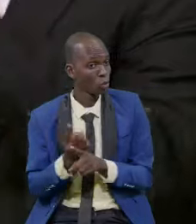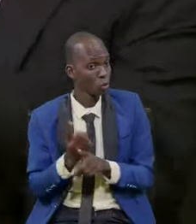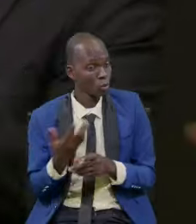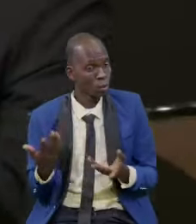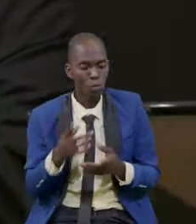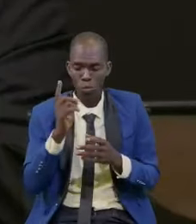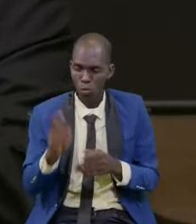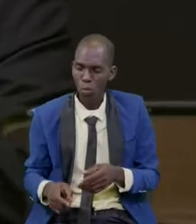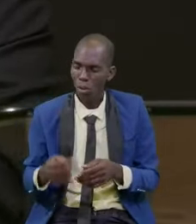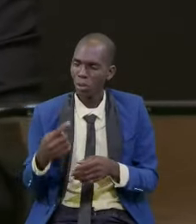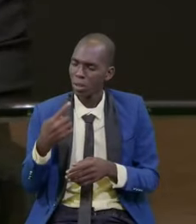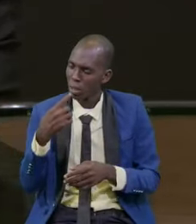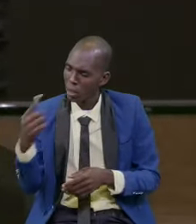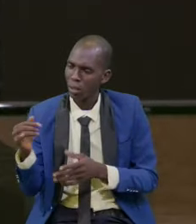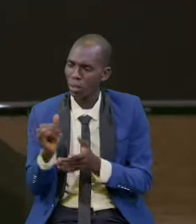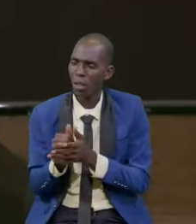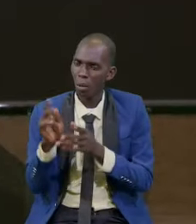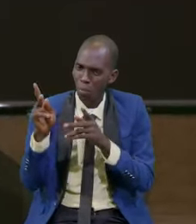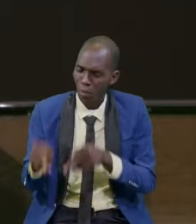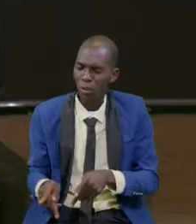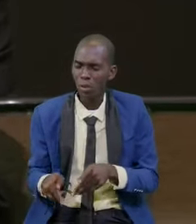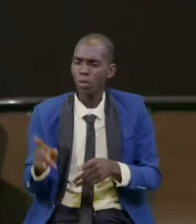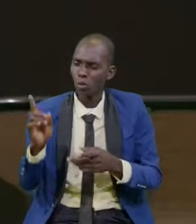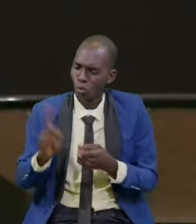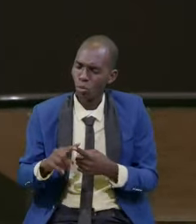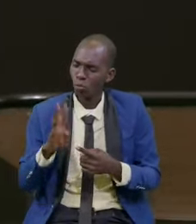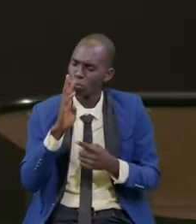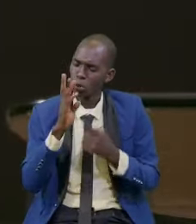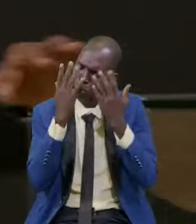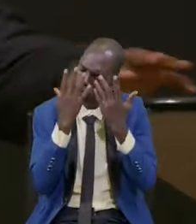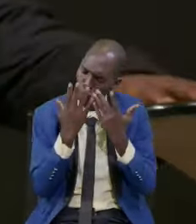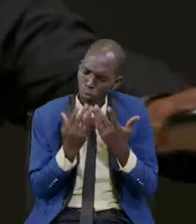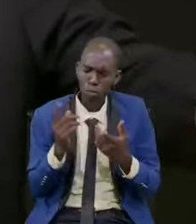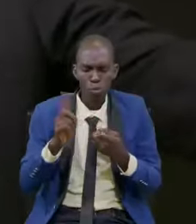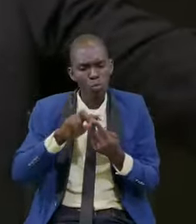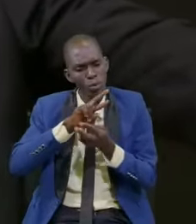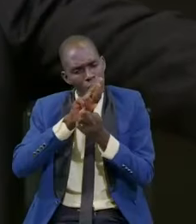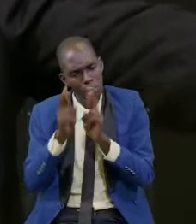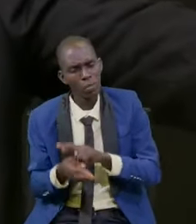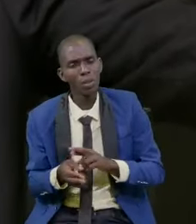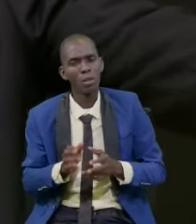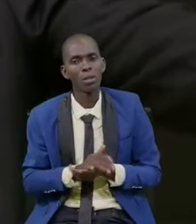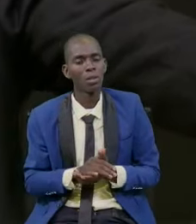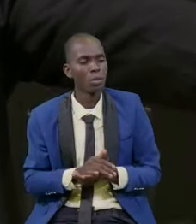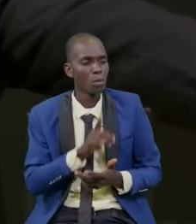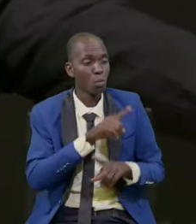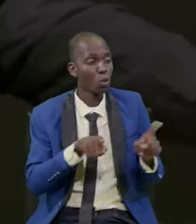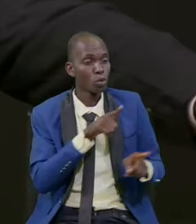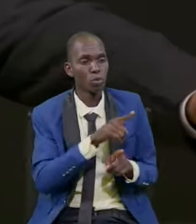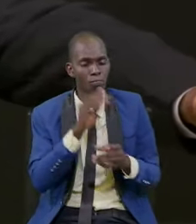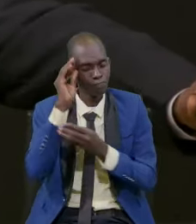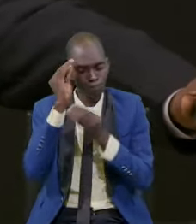and standing to become straight. But that sinner, oh, you see, is that why you are crying?